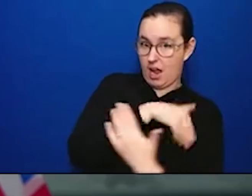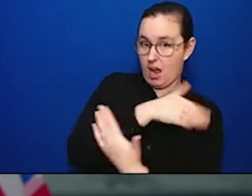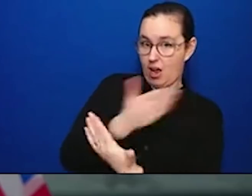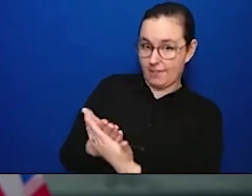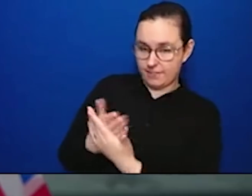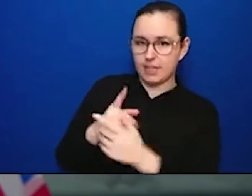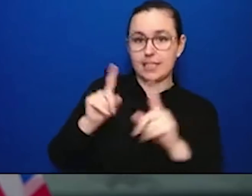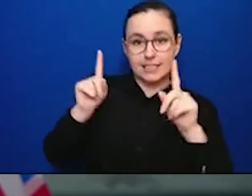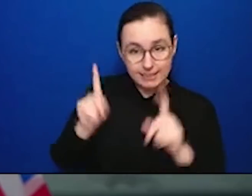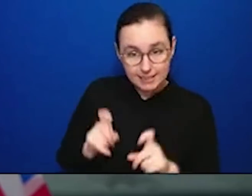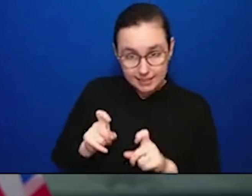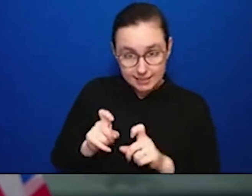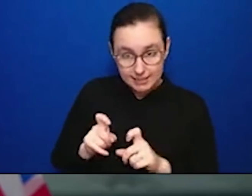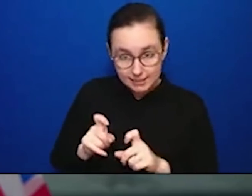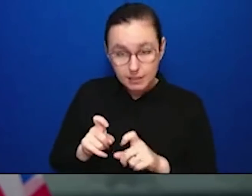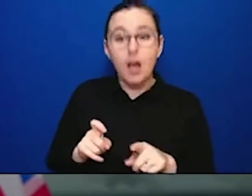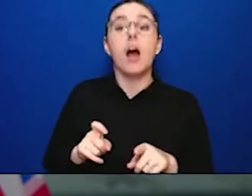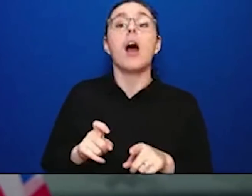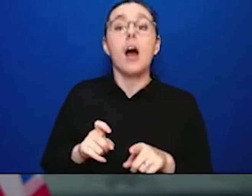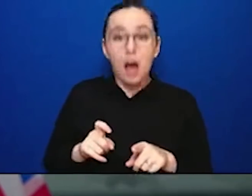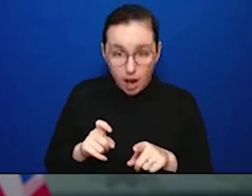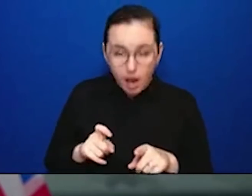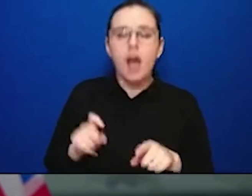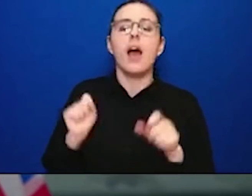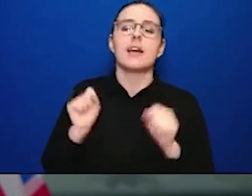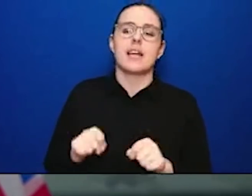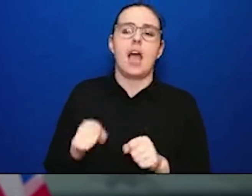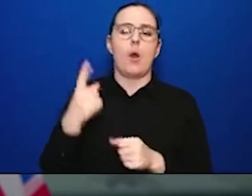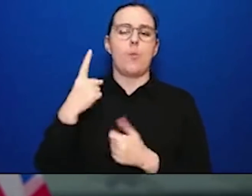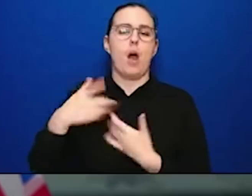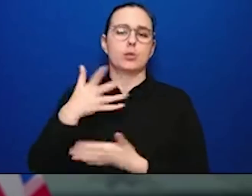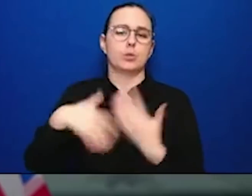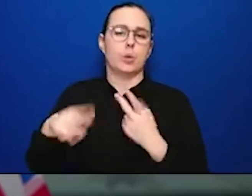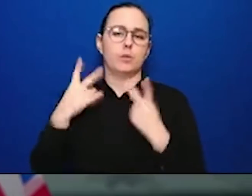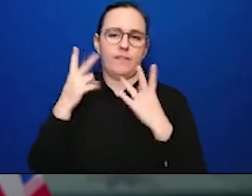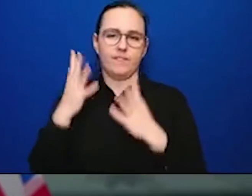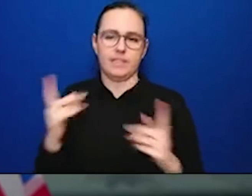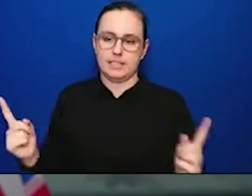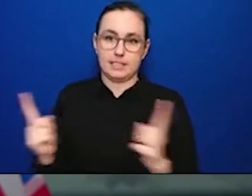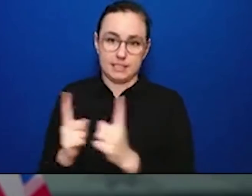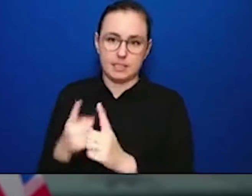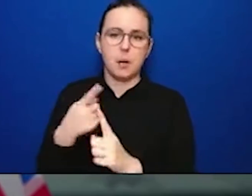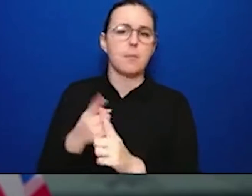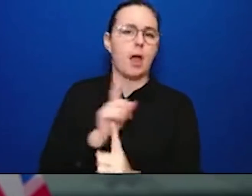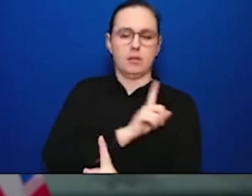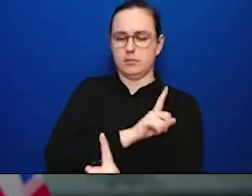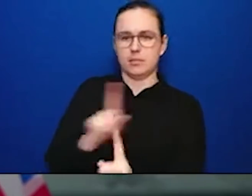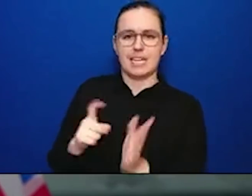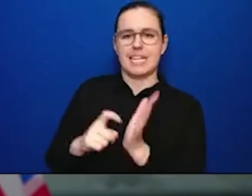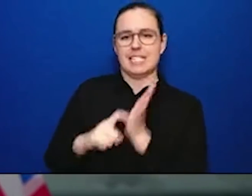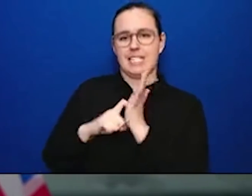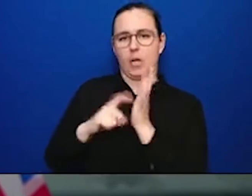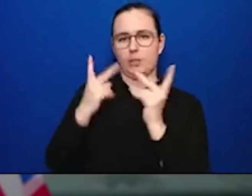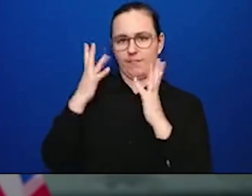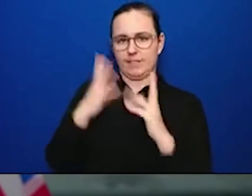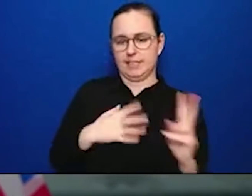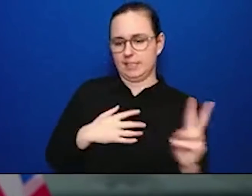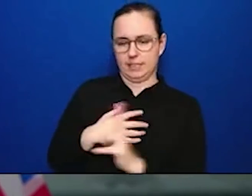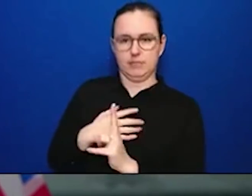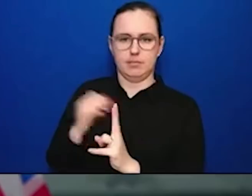their designated social visitor as well as their essential visitor being allowed and being able to visit with them